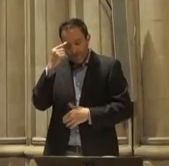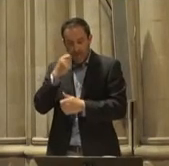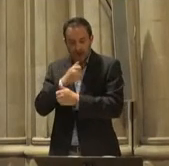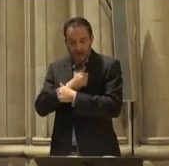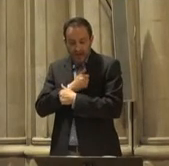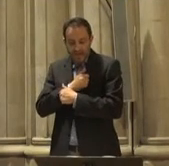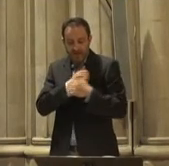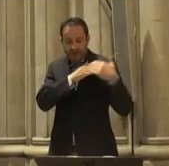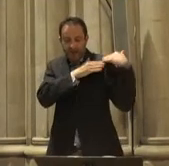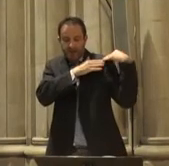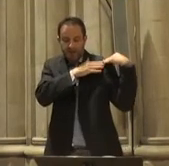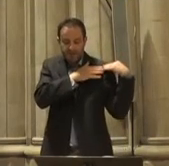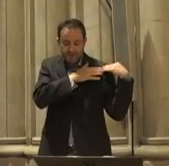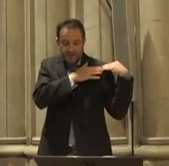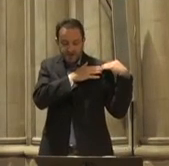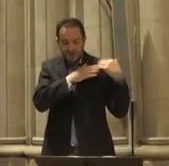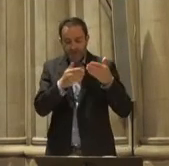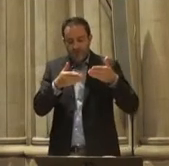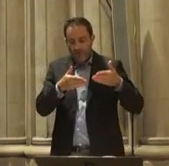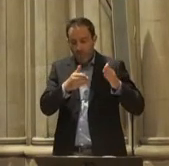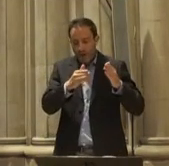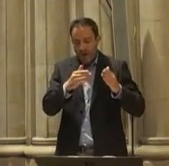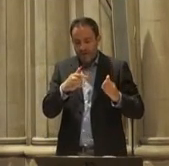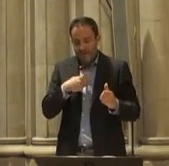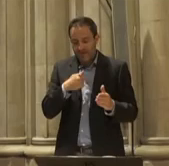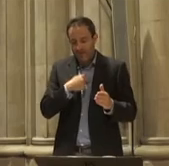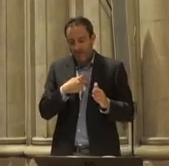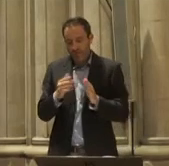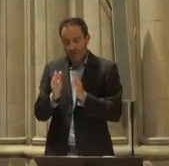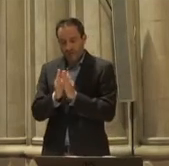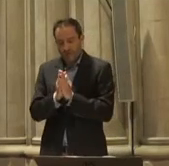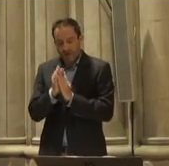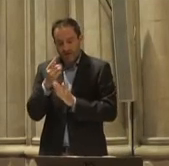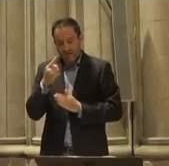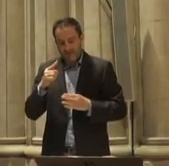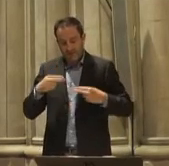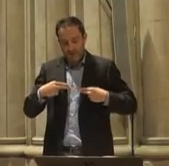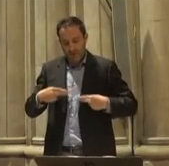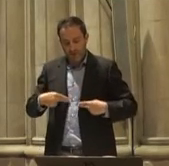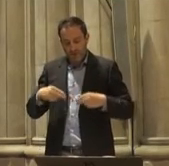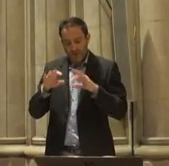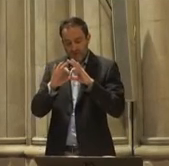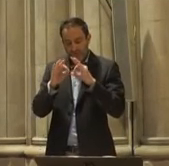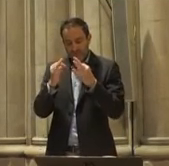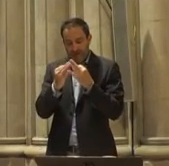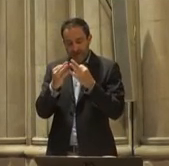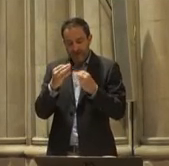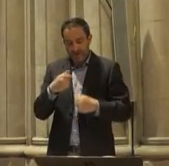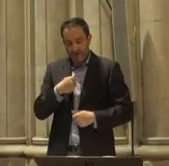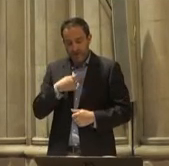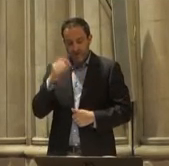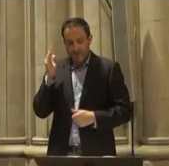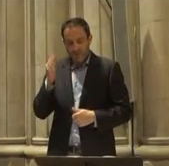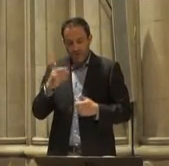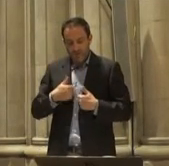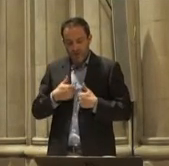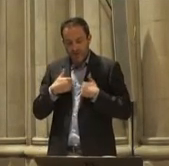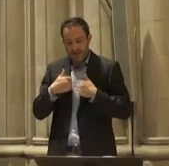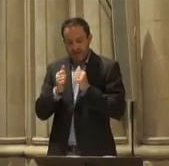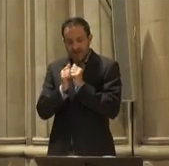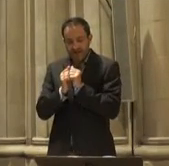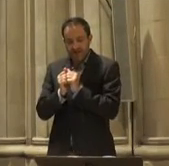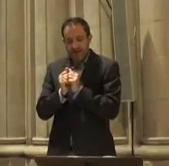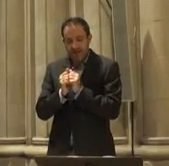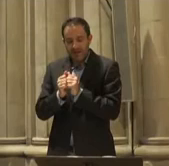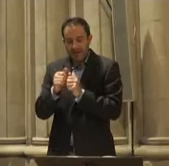loving, and responsible ways. We pray for the human family, that we may live together